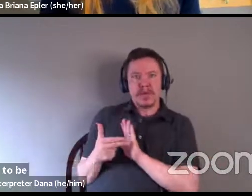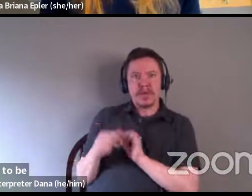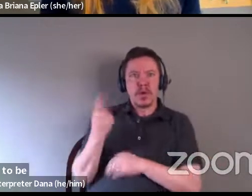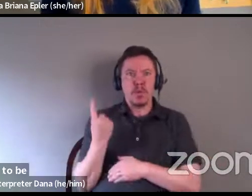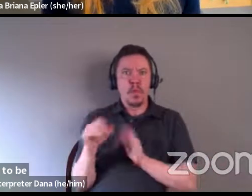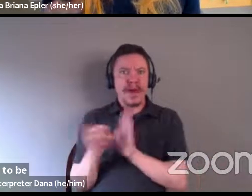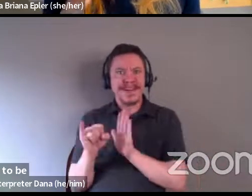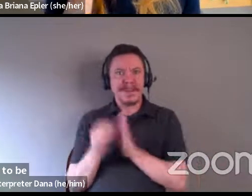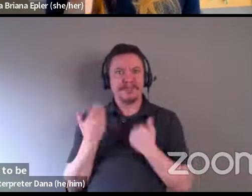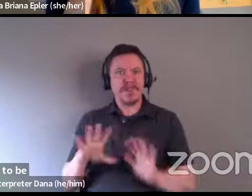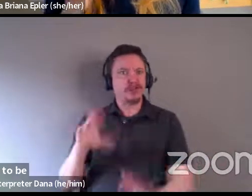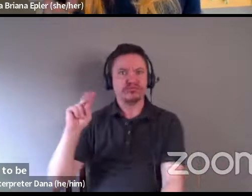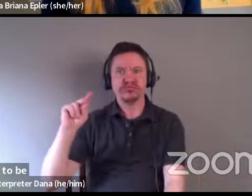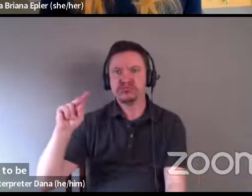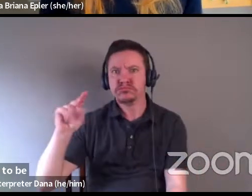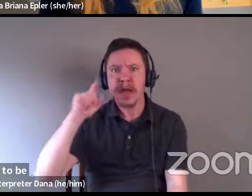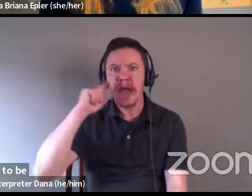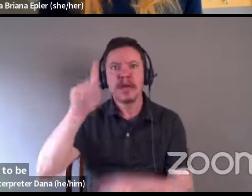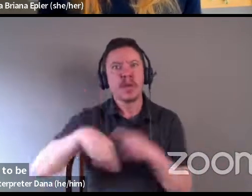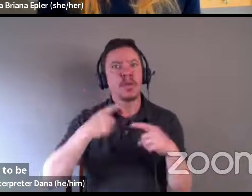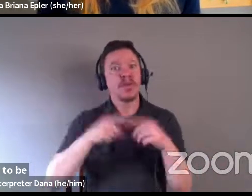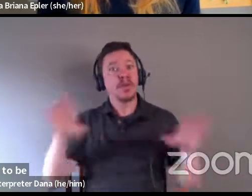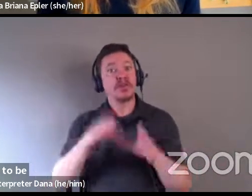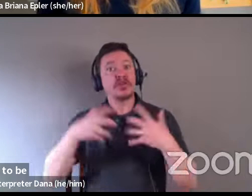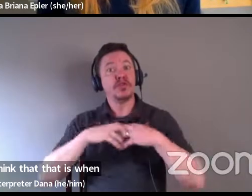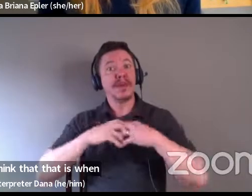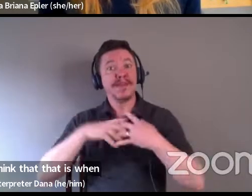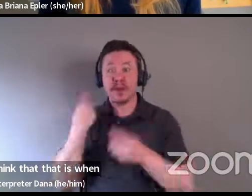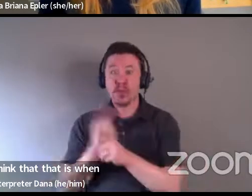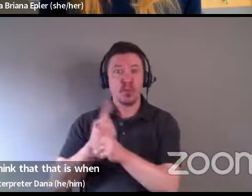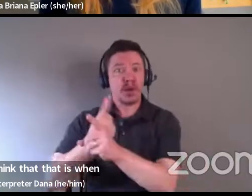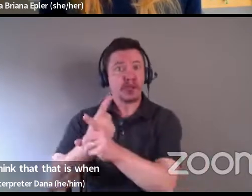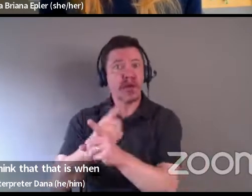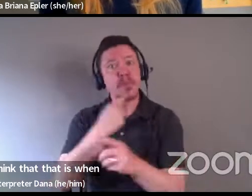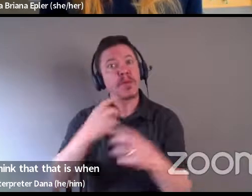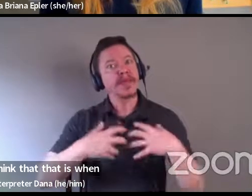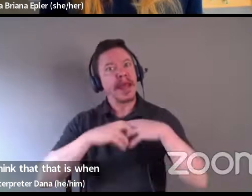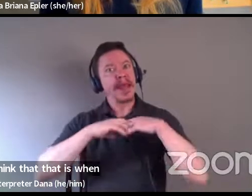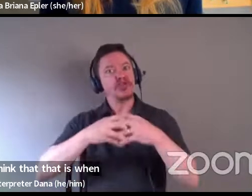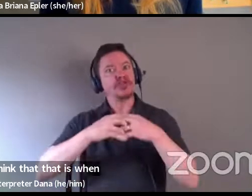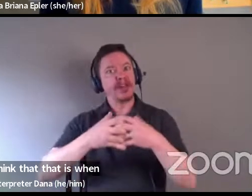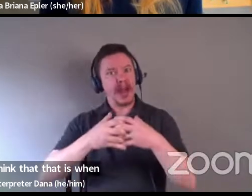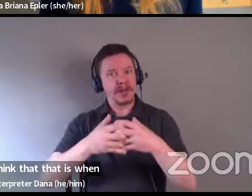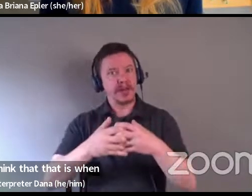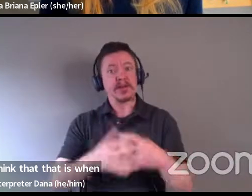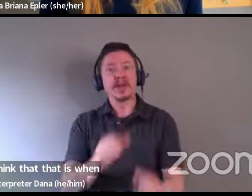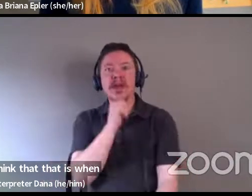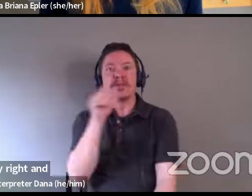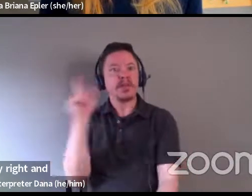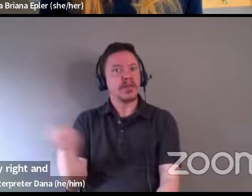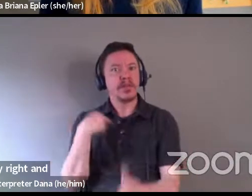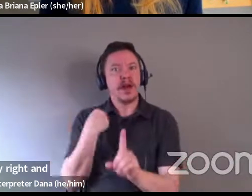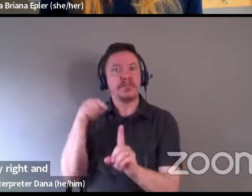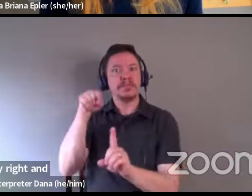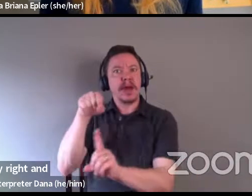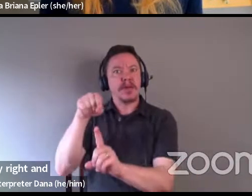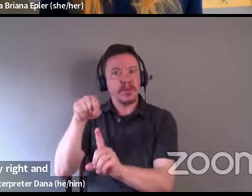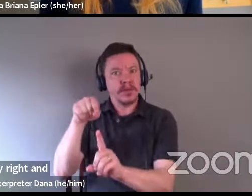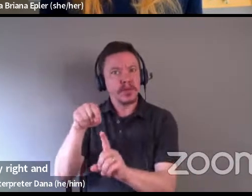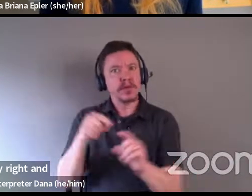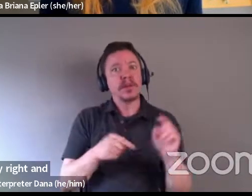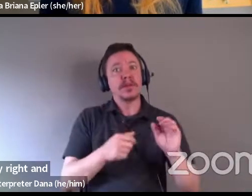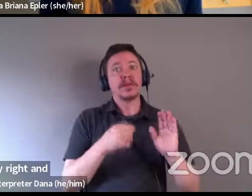I think that is when we do intersectionality right, that we say that intersectionality is not about gluing together